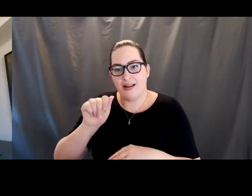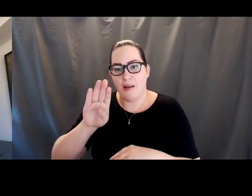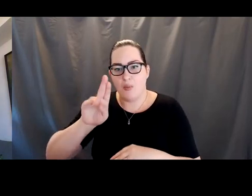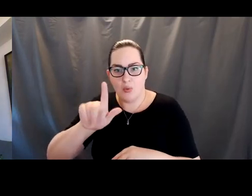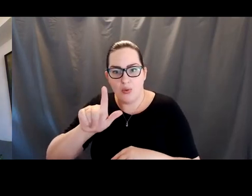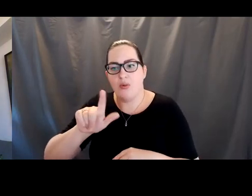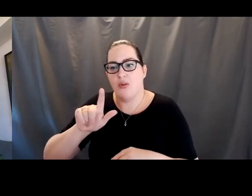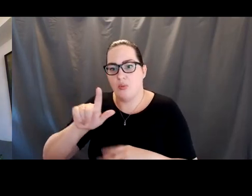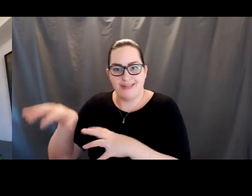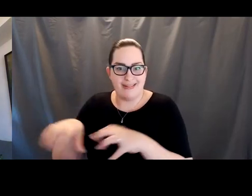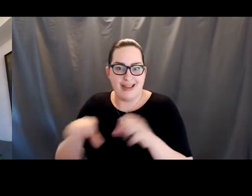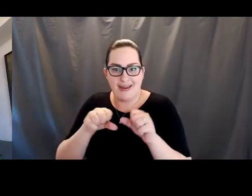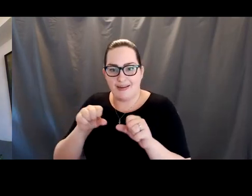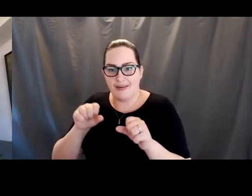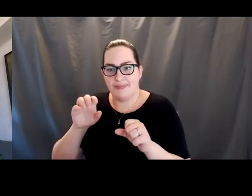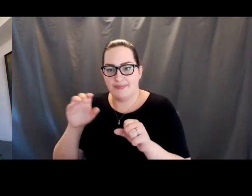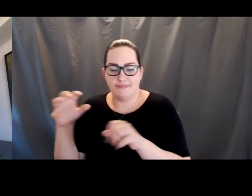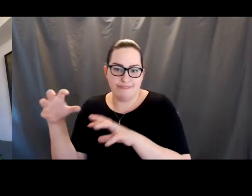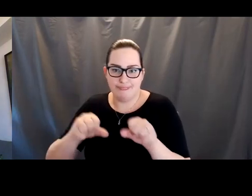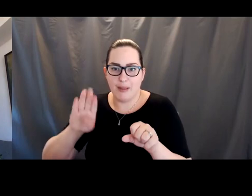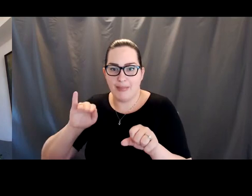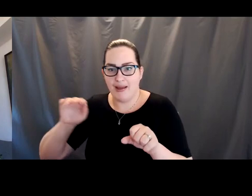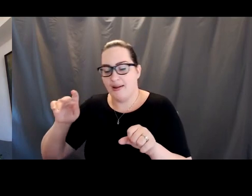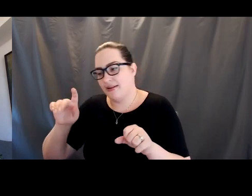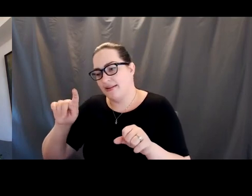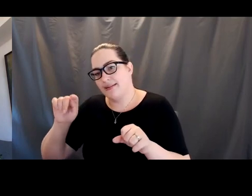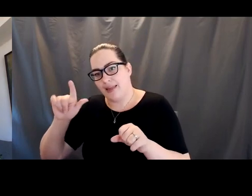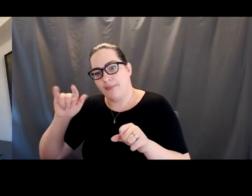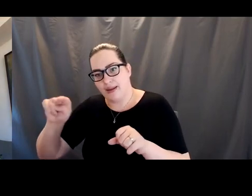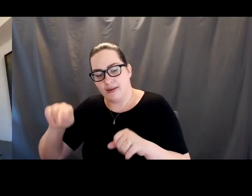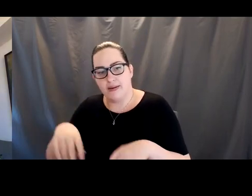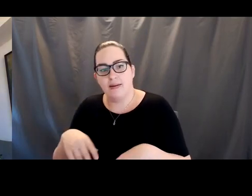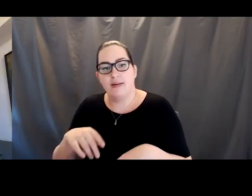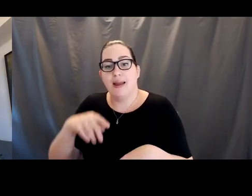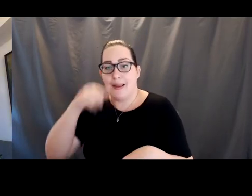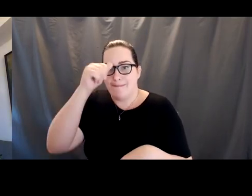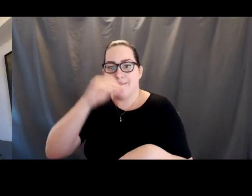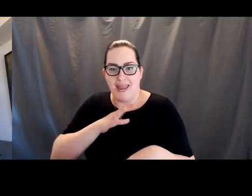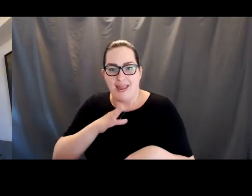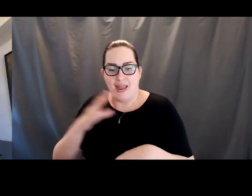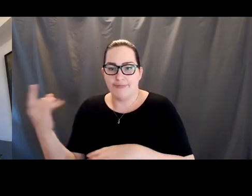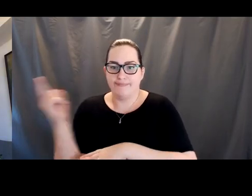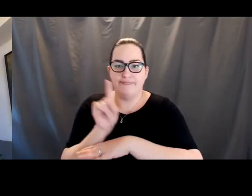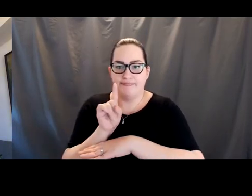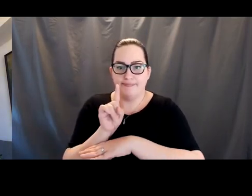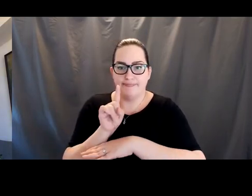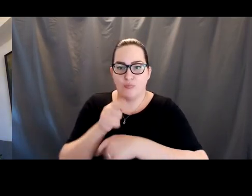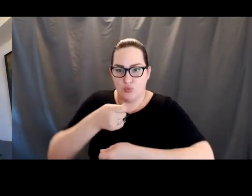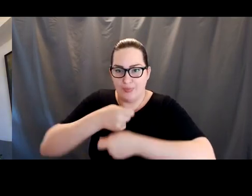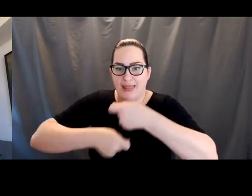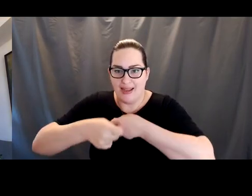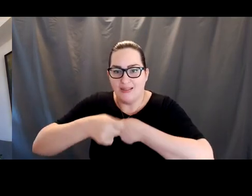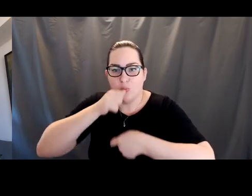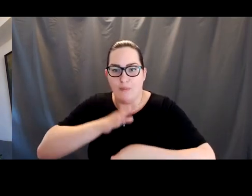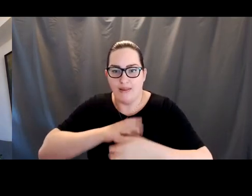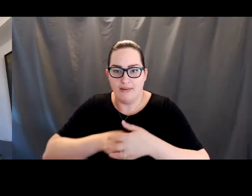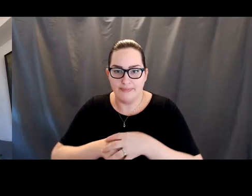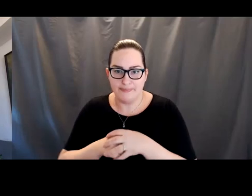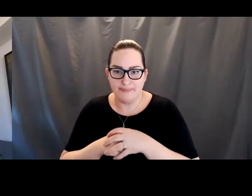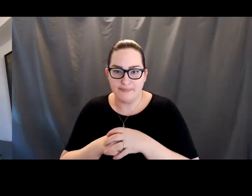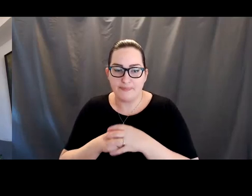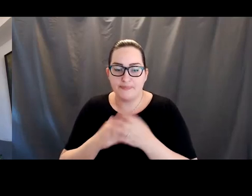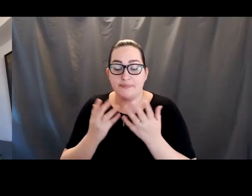she didn't have a job anymore, and a man appeared on TV that day, a Taliban member, took her place. So